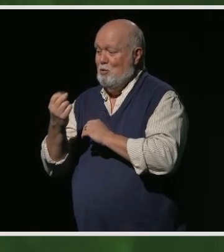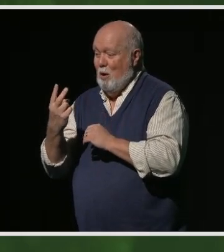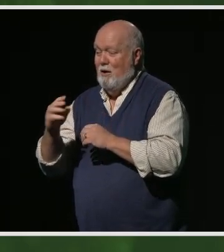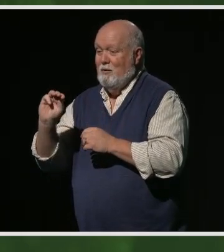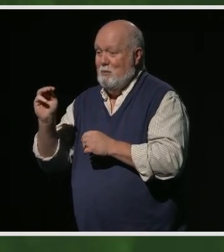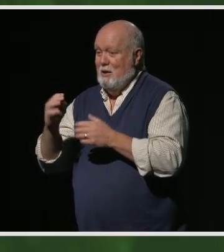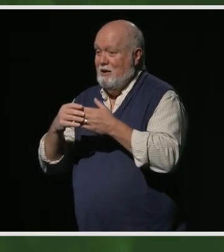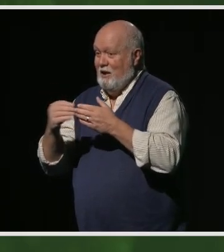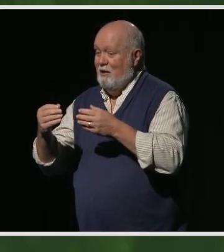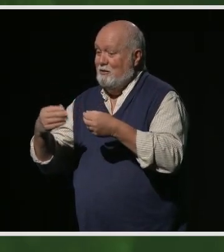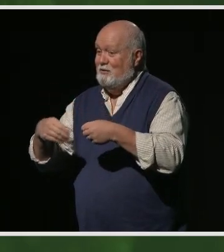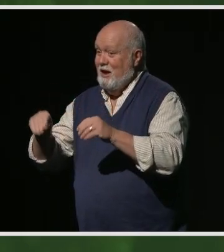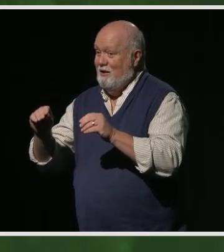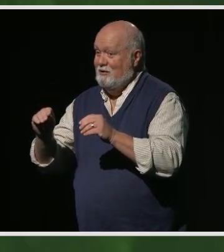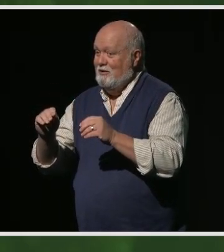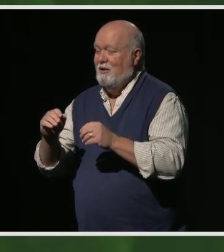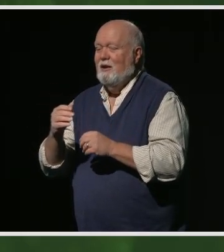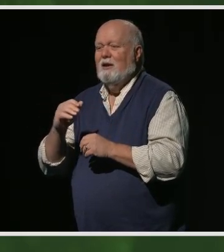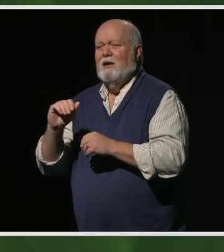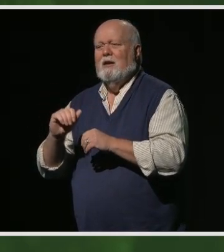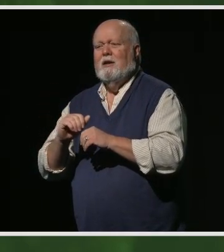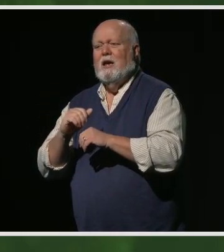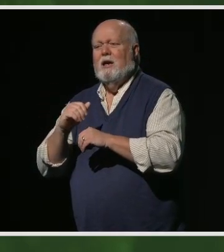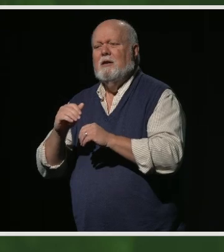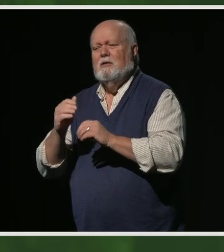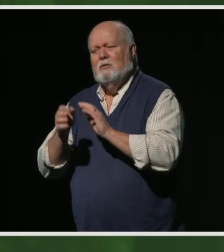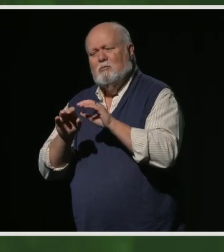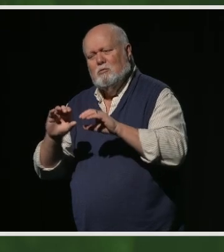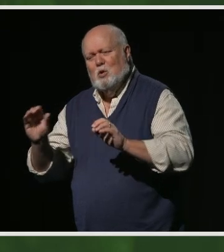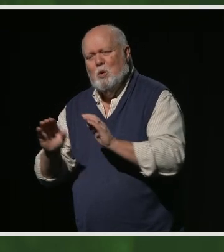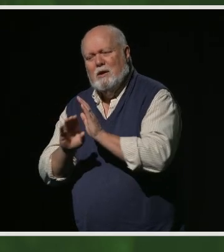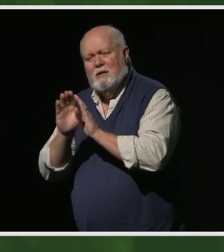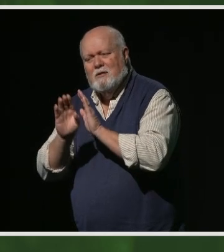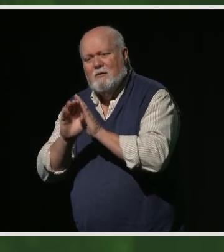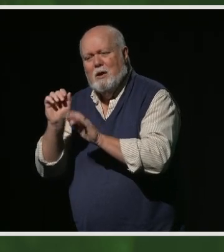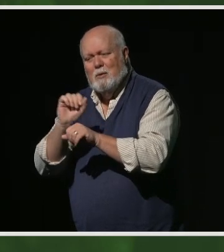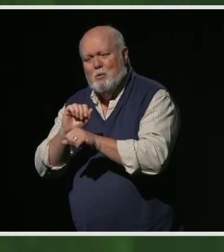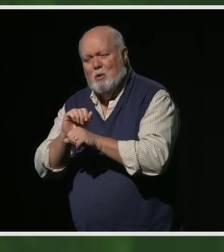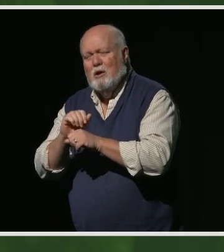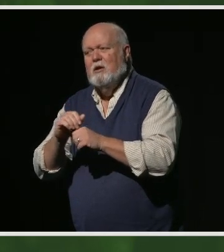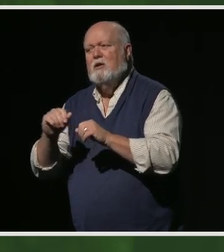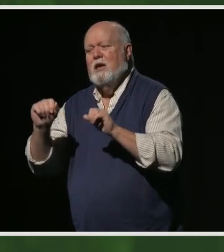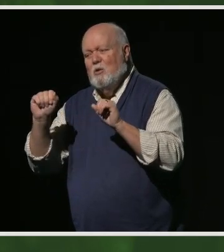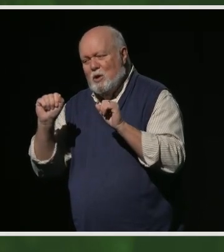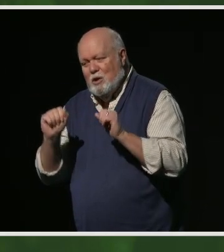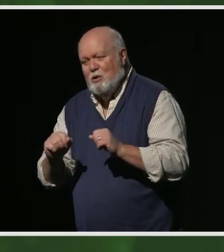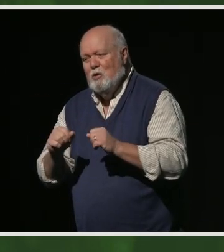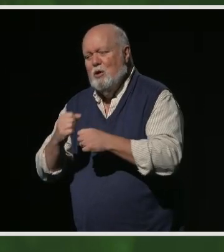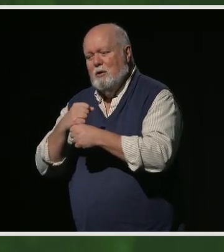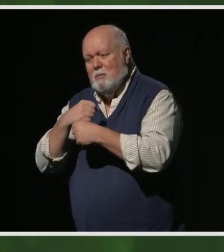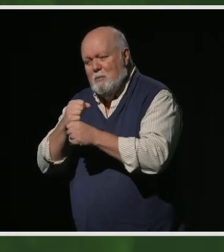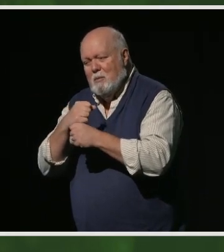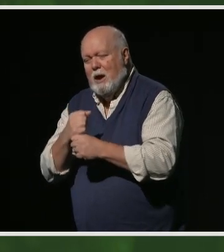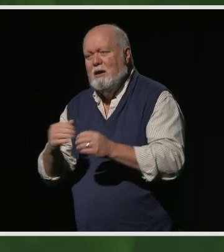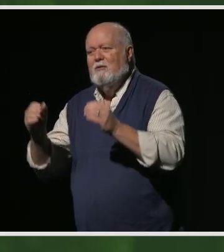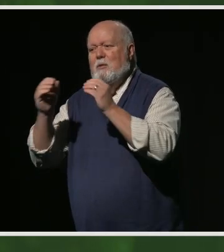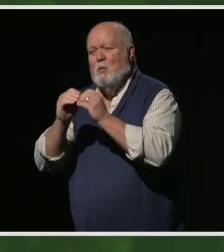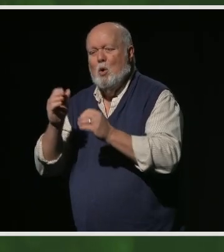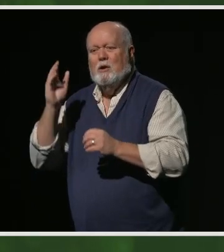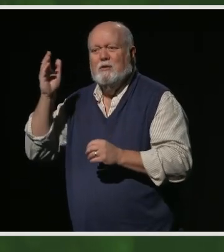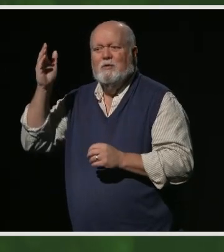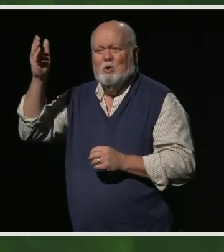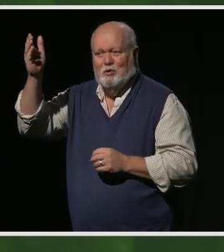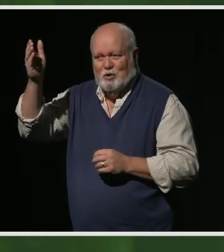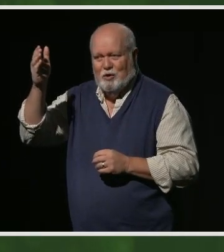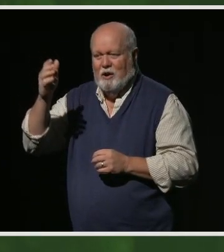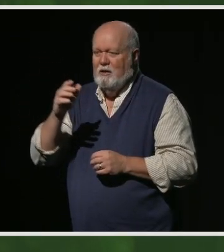sales. Also setting the tone and doing development work that would allow us to potentially build larger production systems here in the future, which is where we can